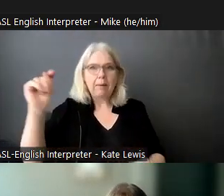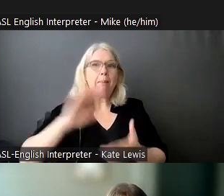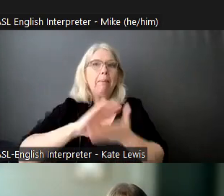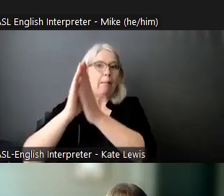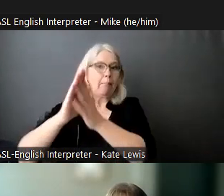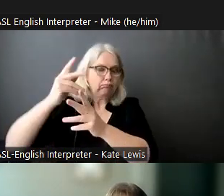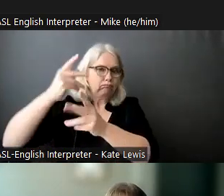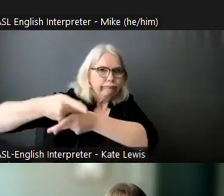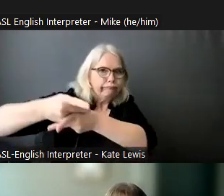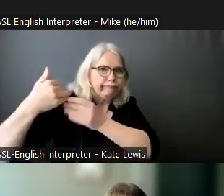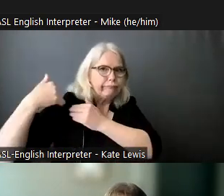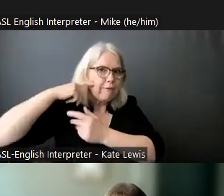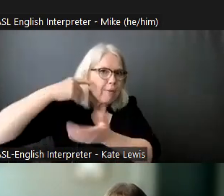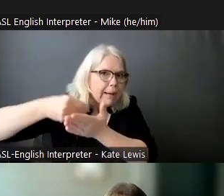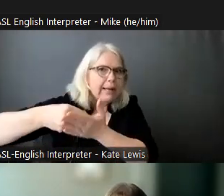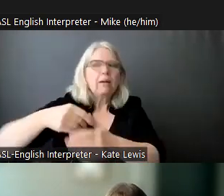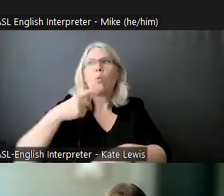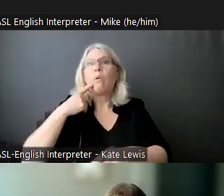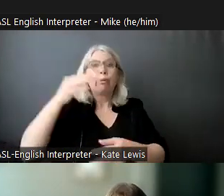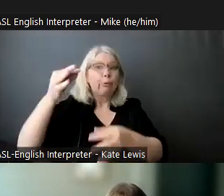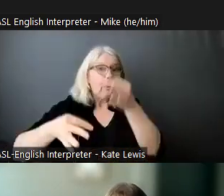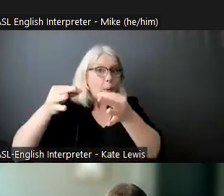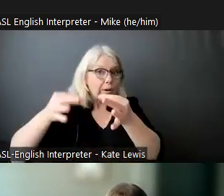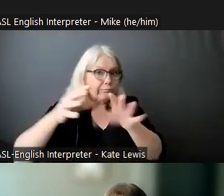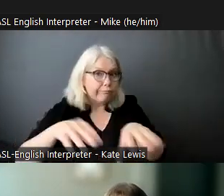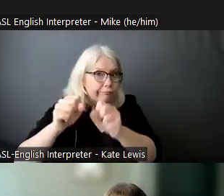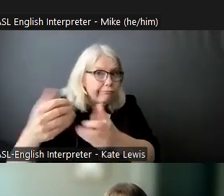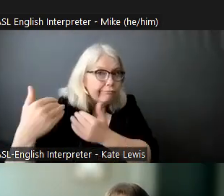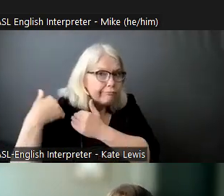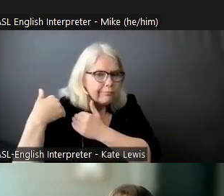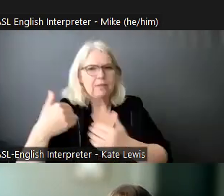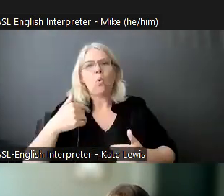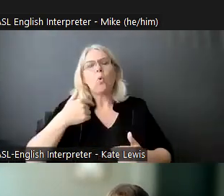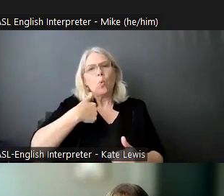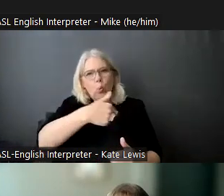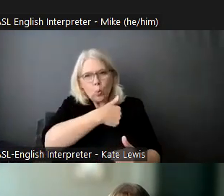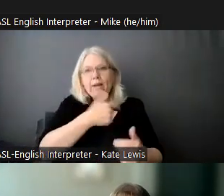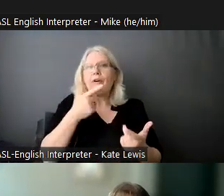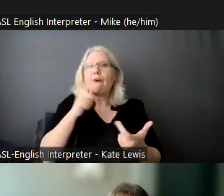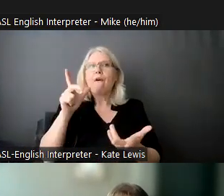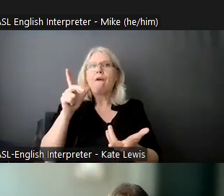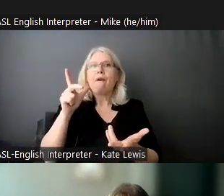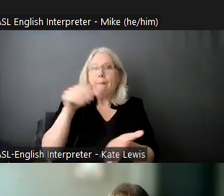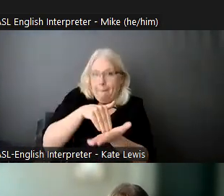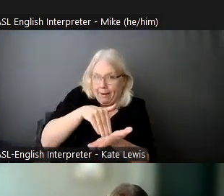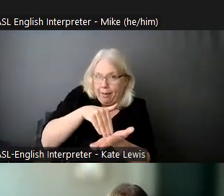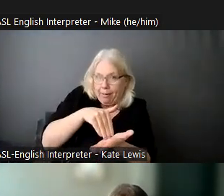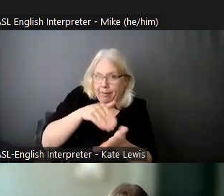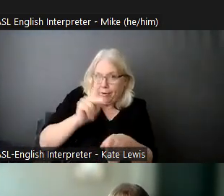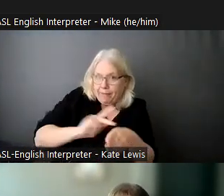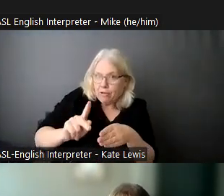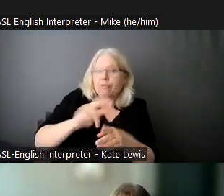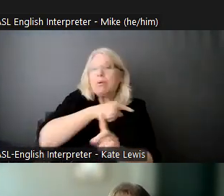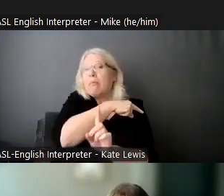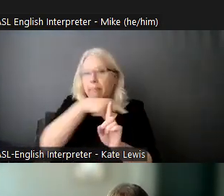money. Designated capacity assessors, we're medical professionals, but we've all been specifically